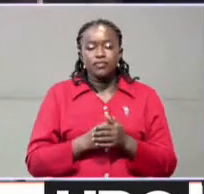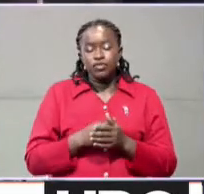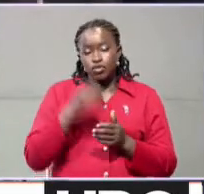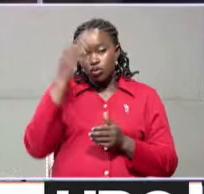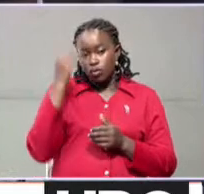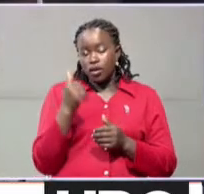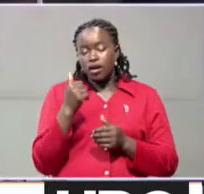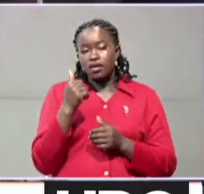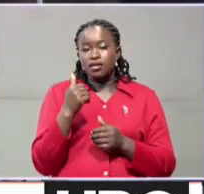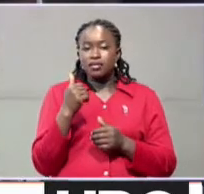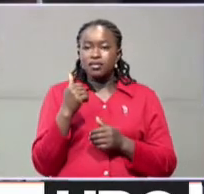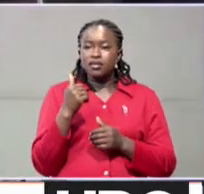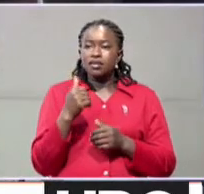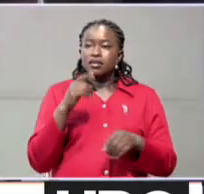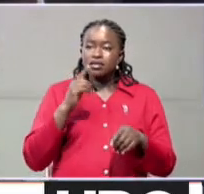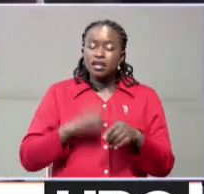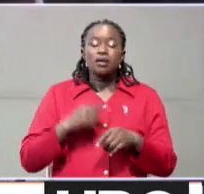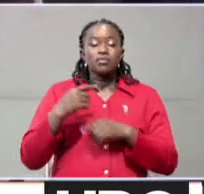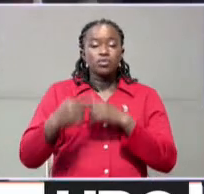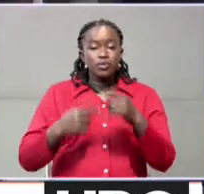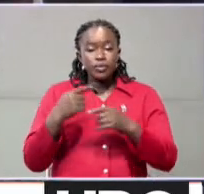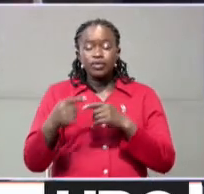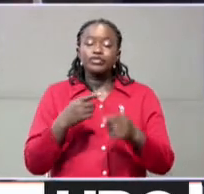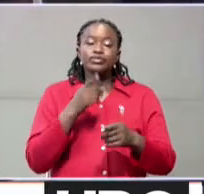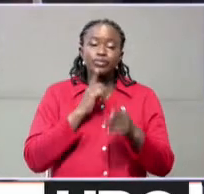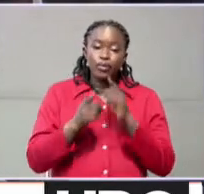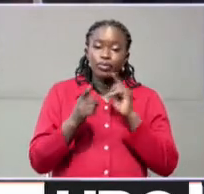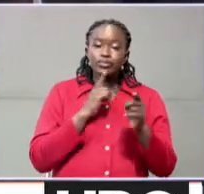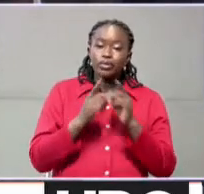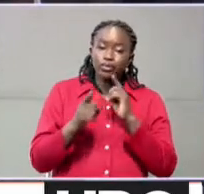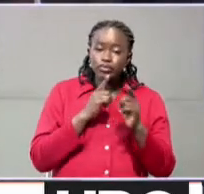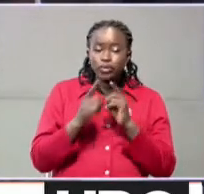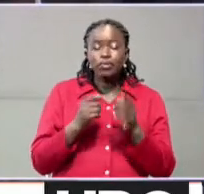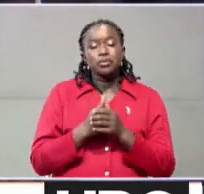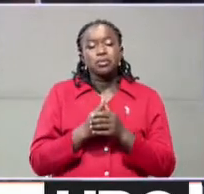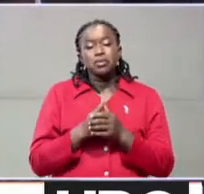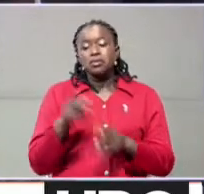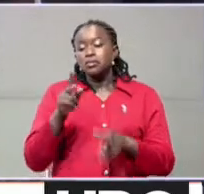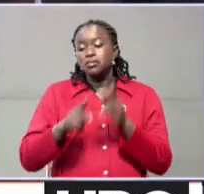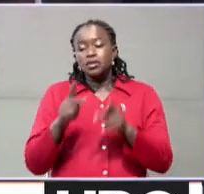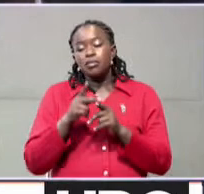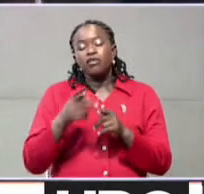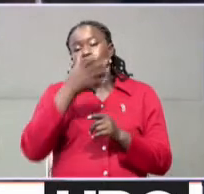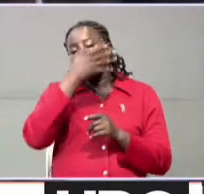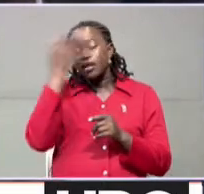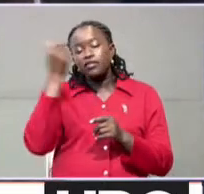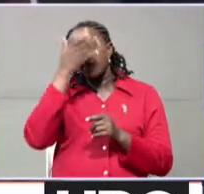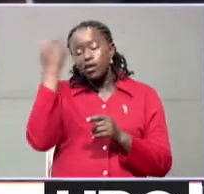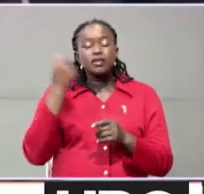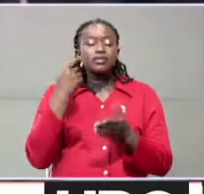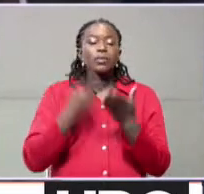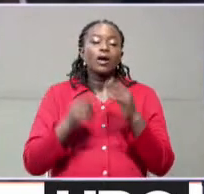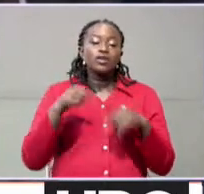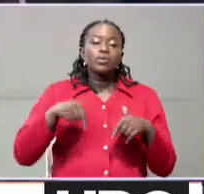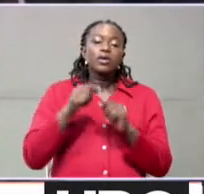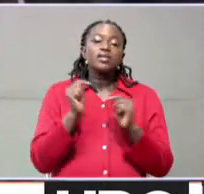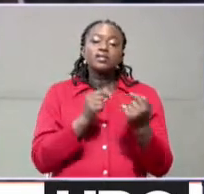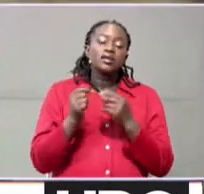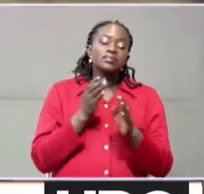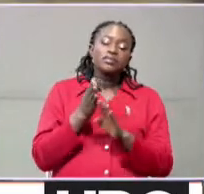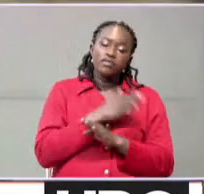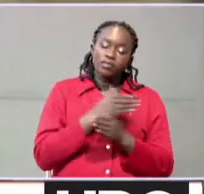more thank you continue talking the less people remember what we talked thank you very much mr speaker thank you